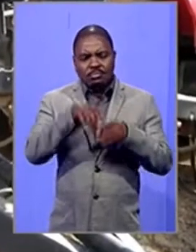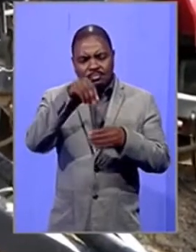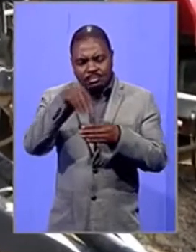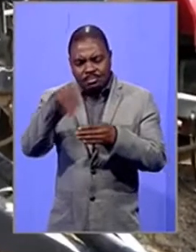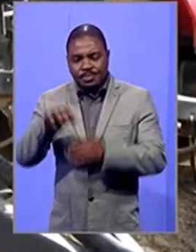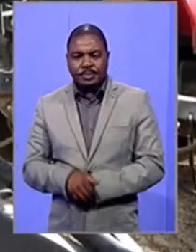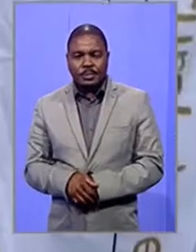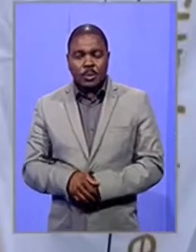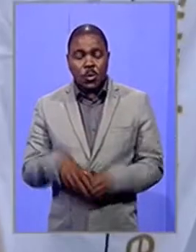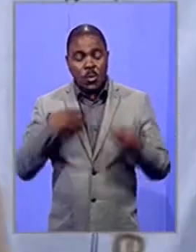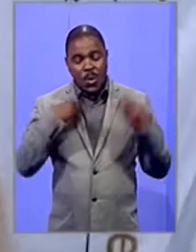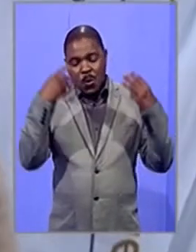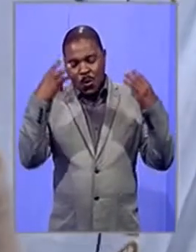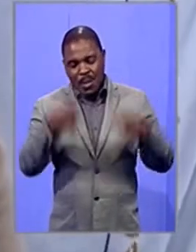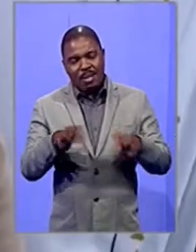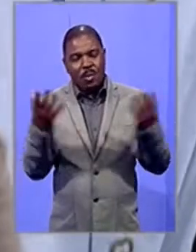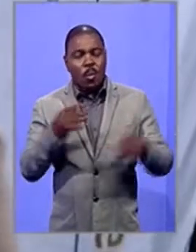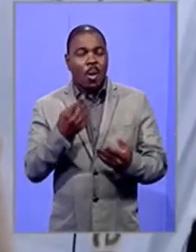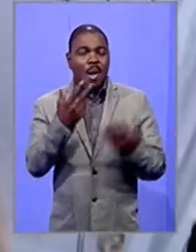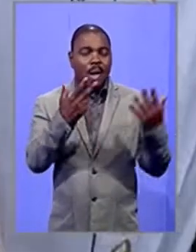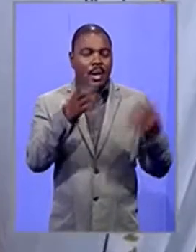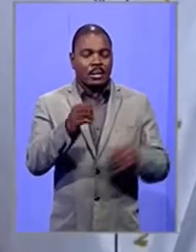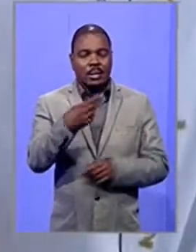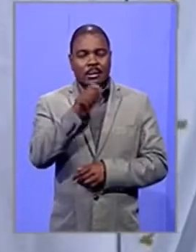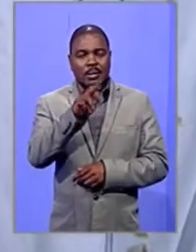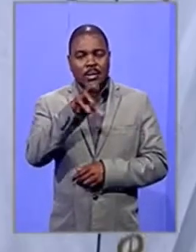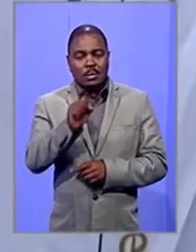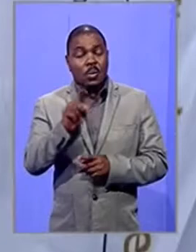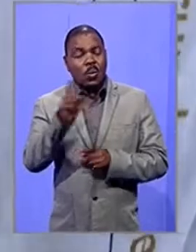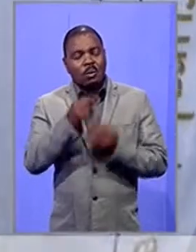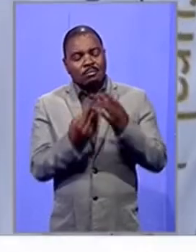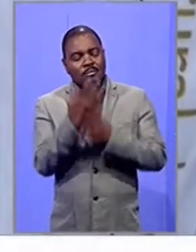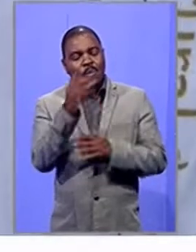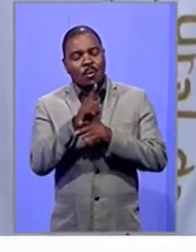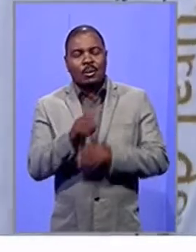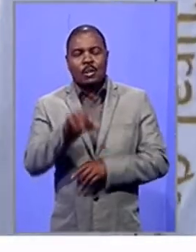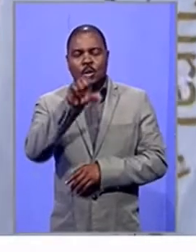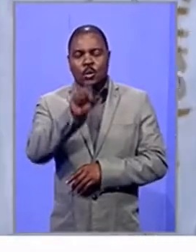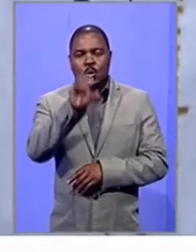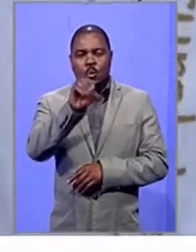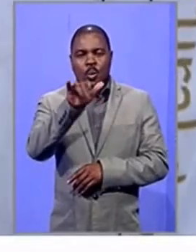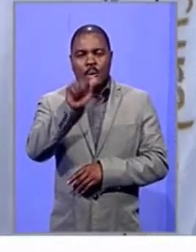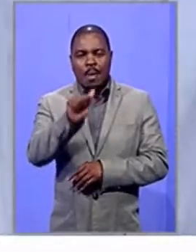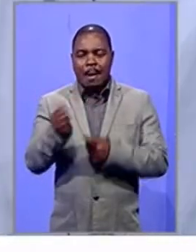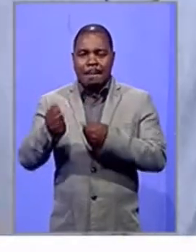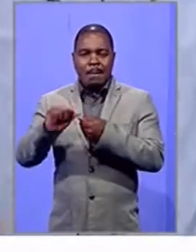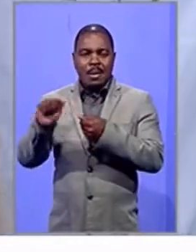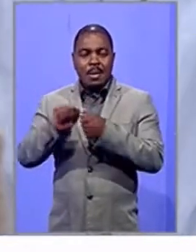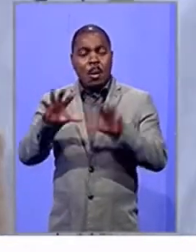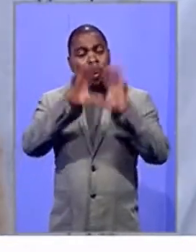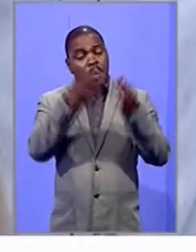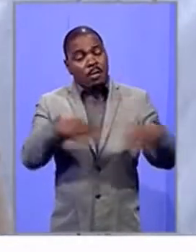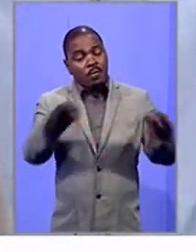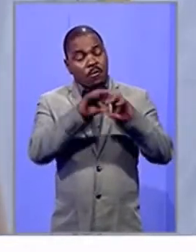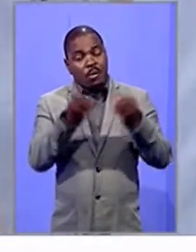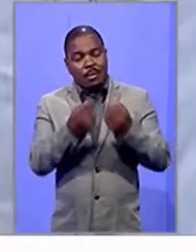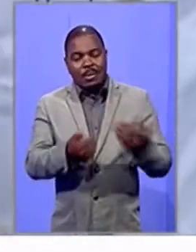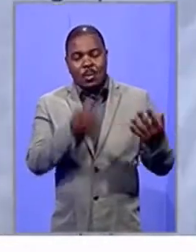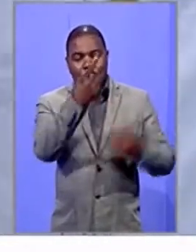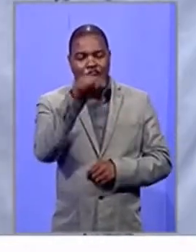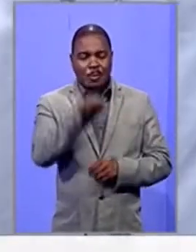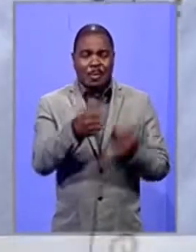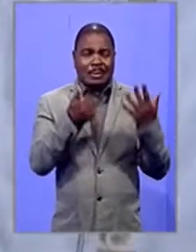ke 80 hectares ya soya beans e leng hore e ne e ja tšhelete kana ka 1.6 million